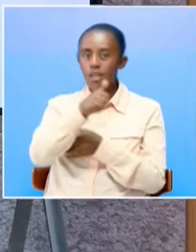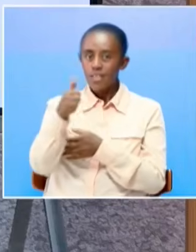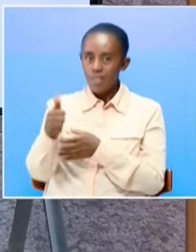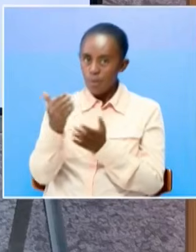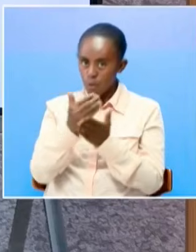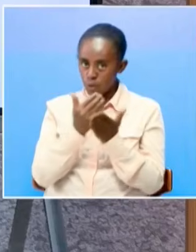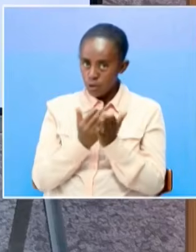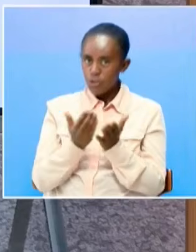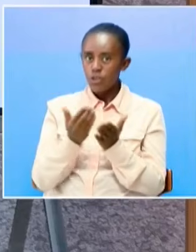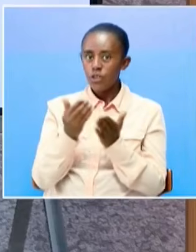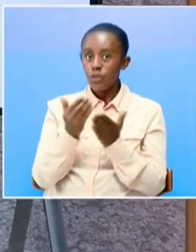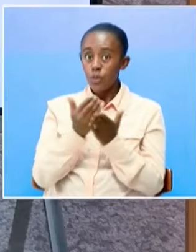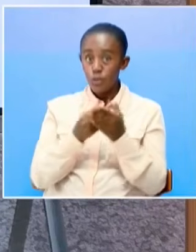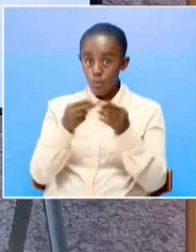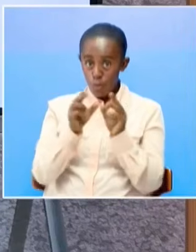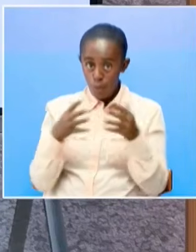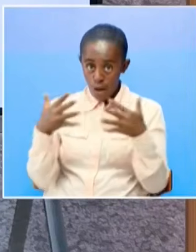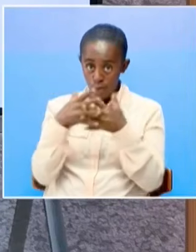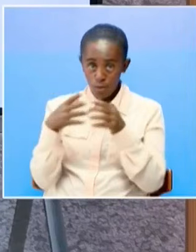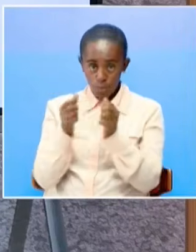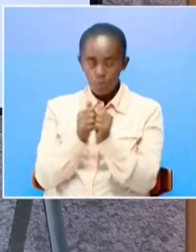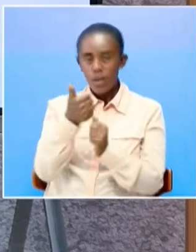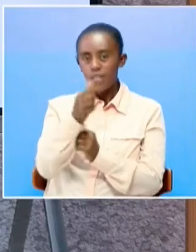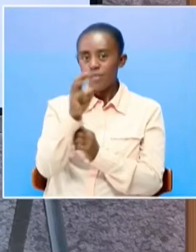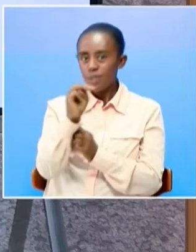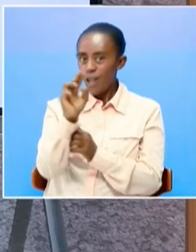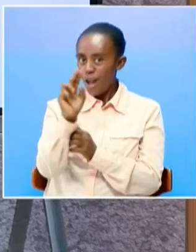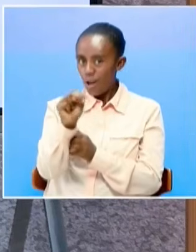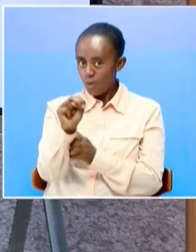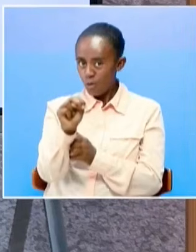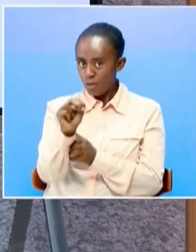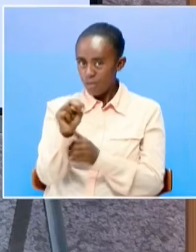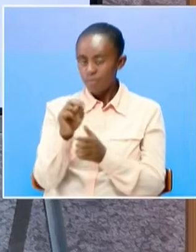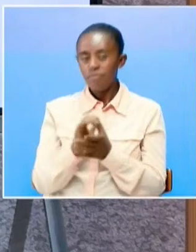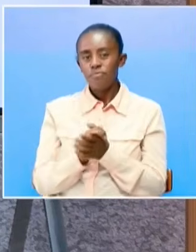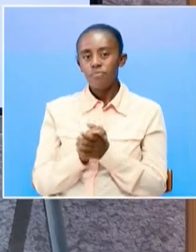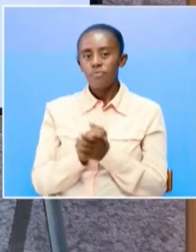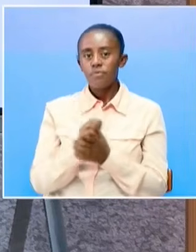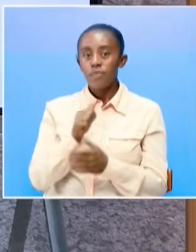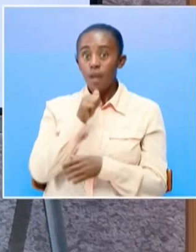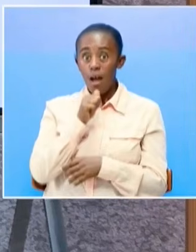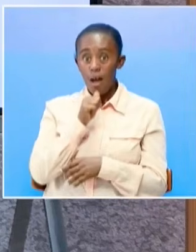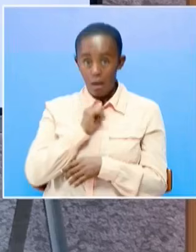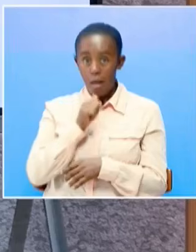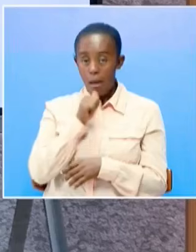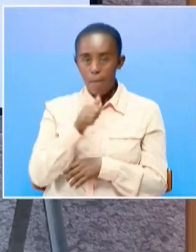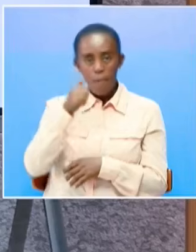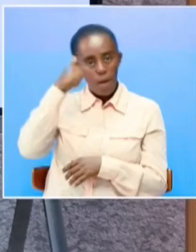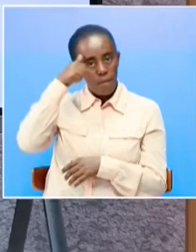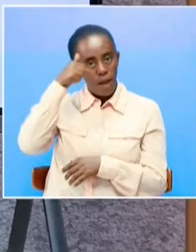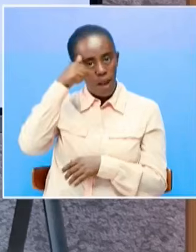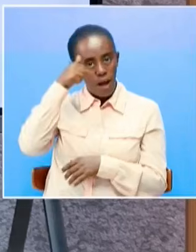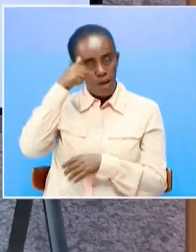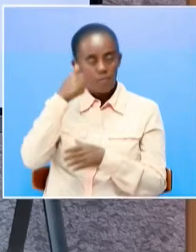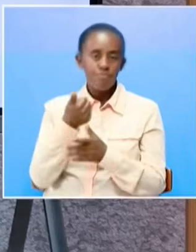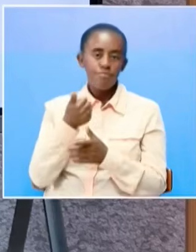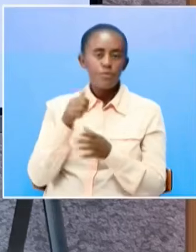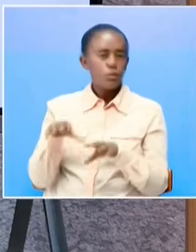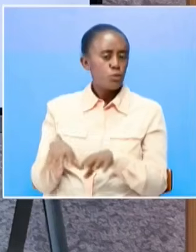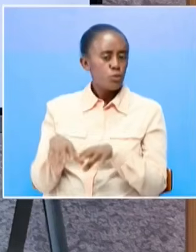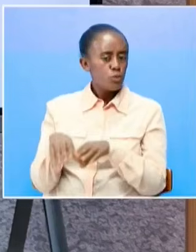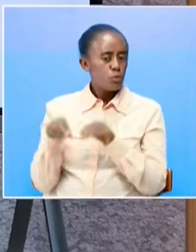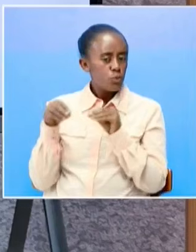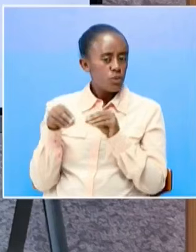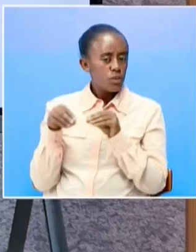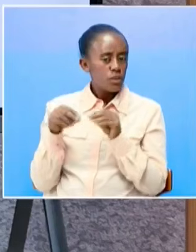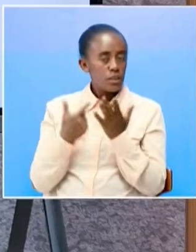Bureau in collaboration with Addis Media Network. I'm Abebech Gobena. Students,